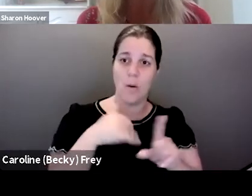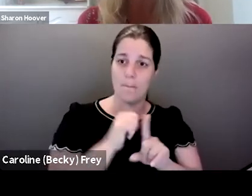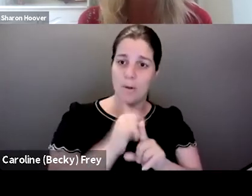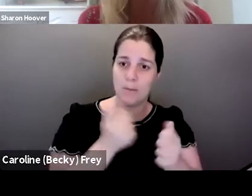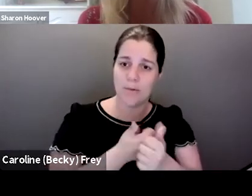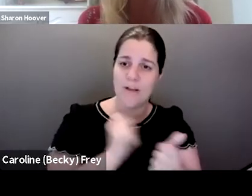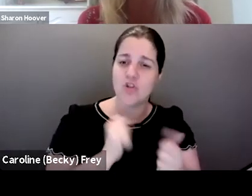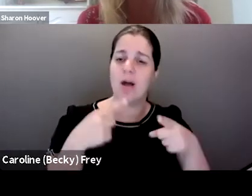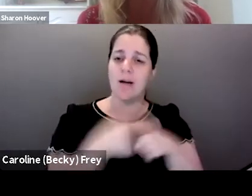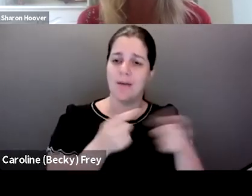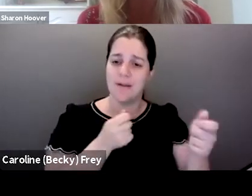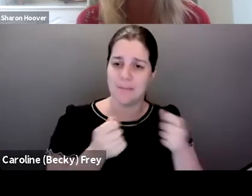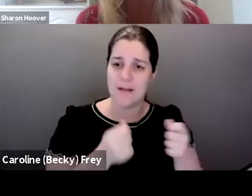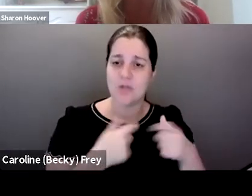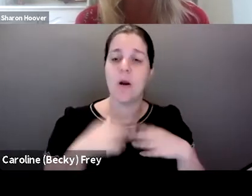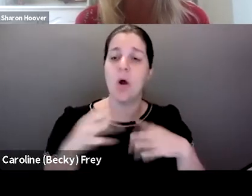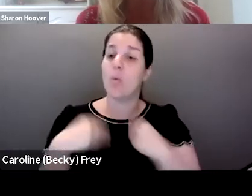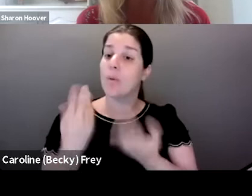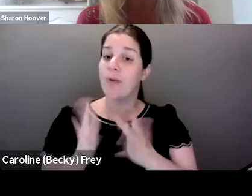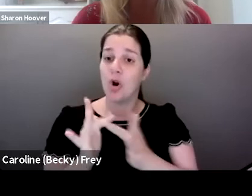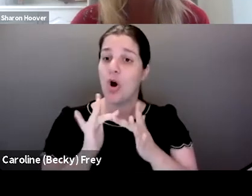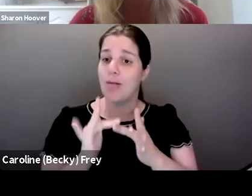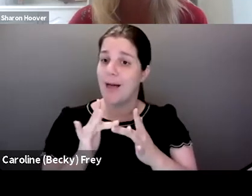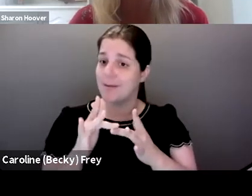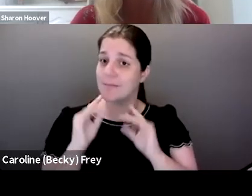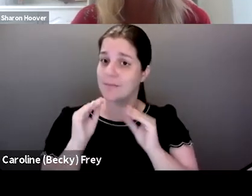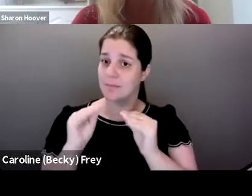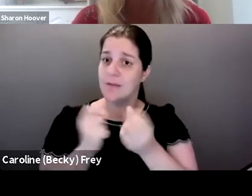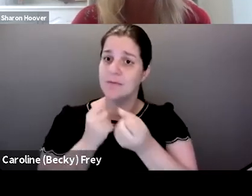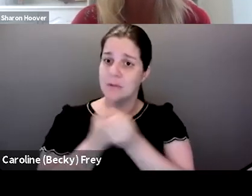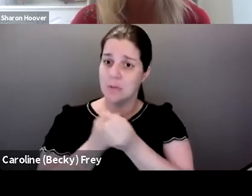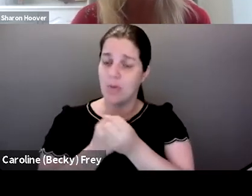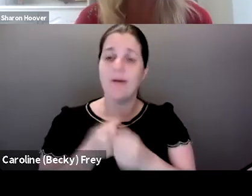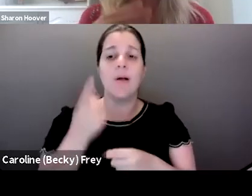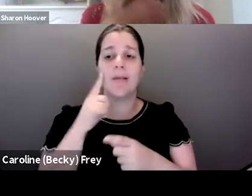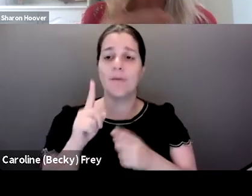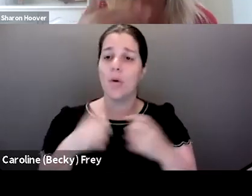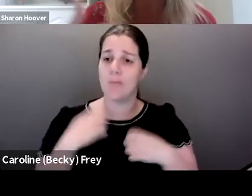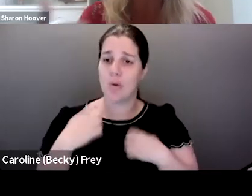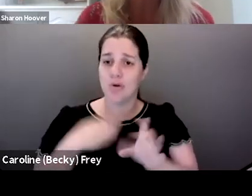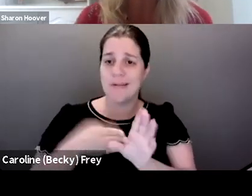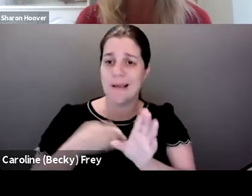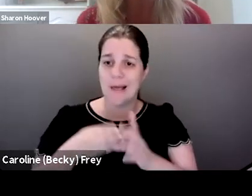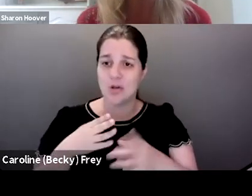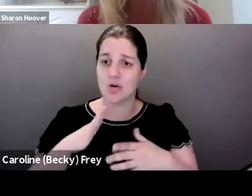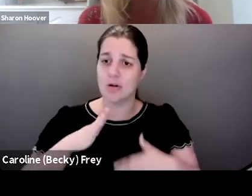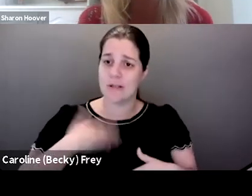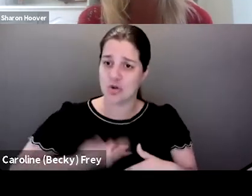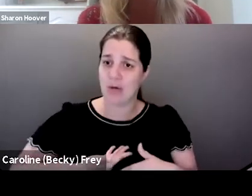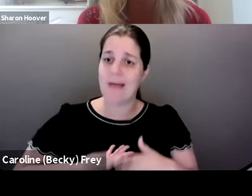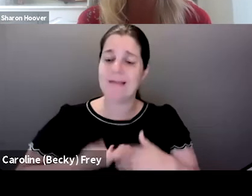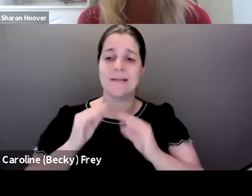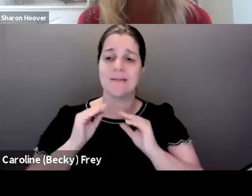simulation technology to train teachers on how to support students experiencing psychological distress. There were clear referral assessment and